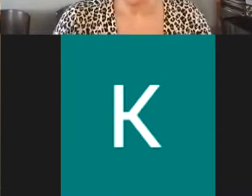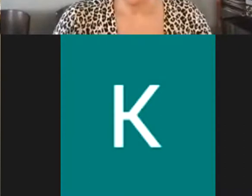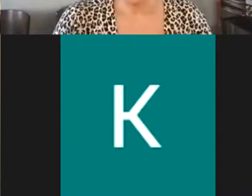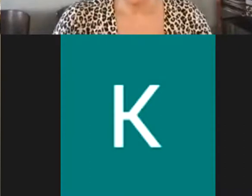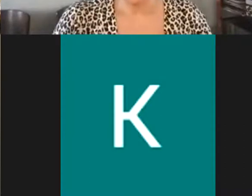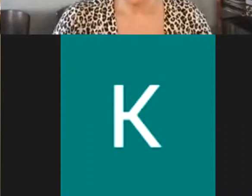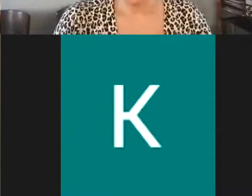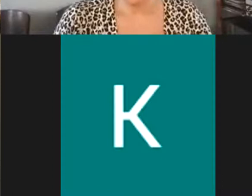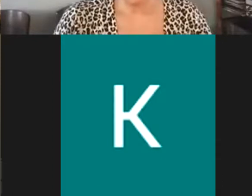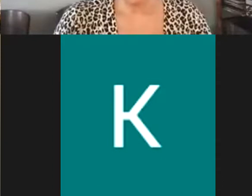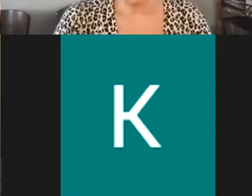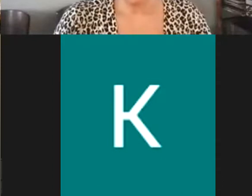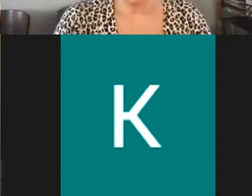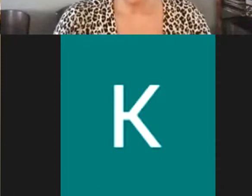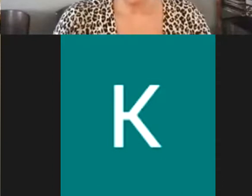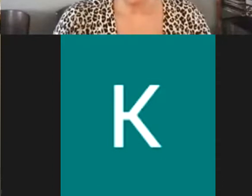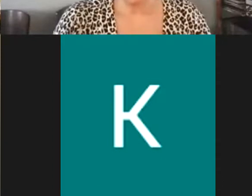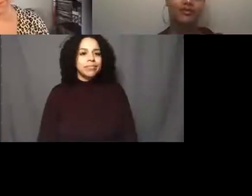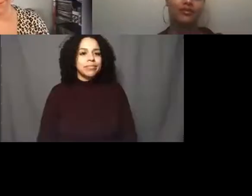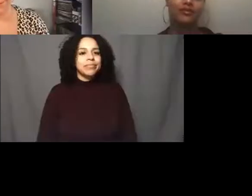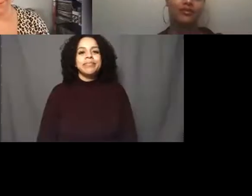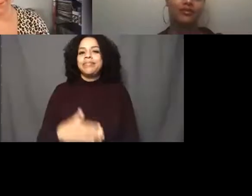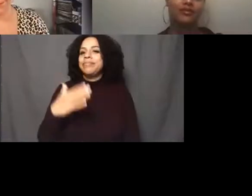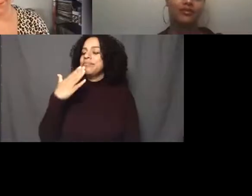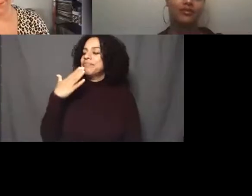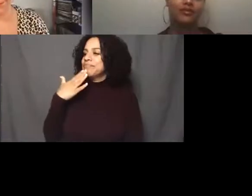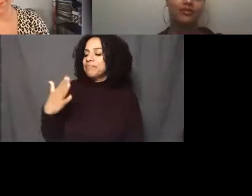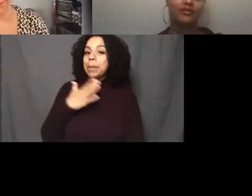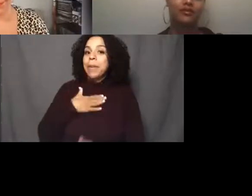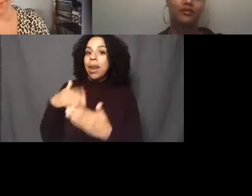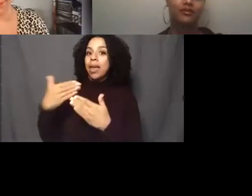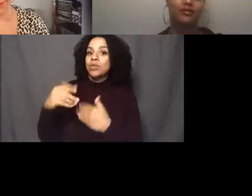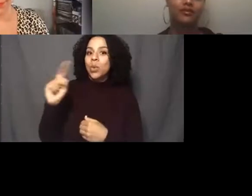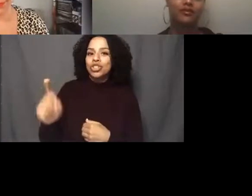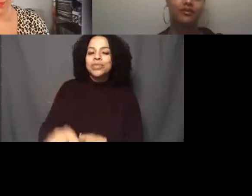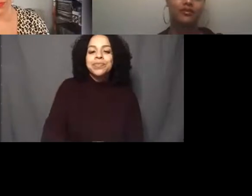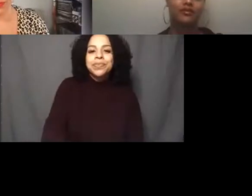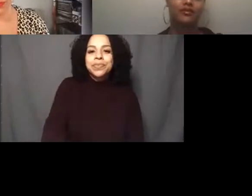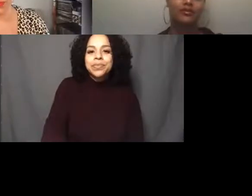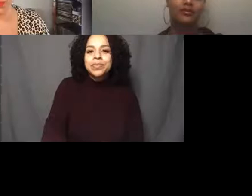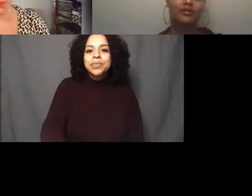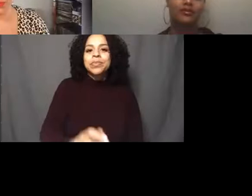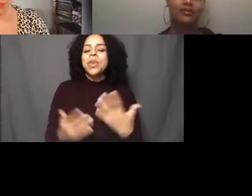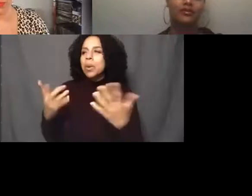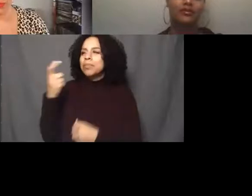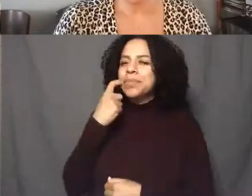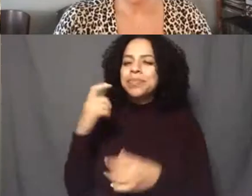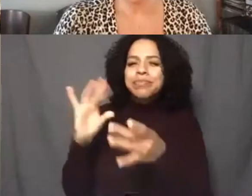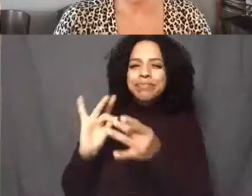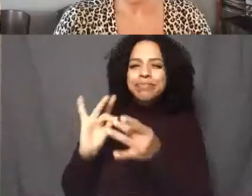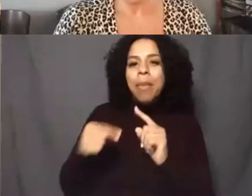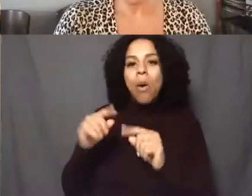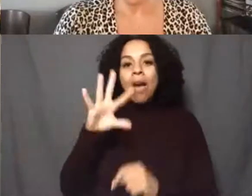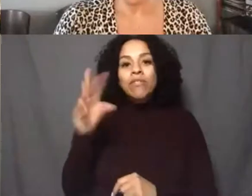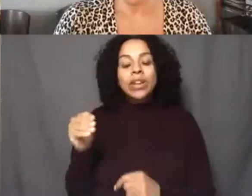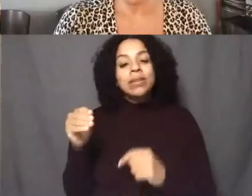Thank you. So my next question, you talked about how you studied African-American history in college.